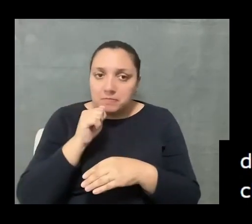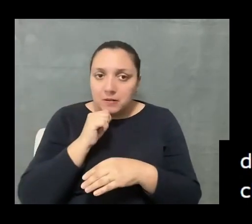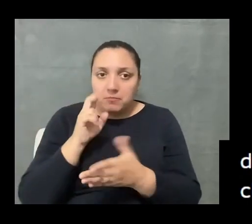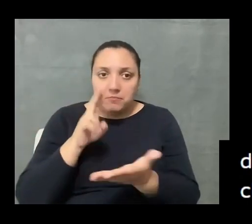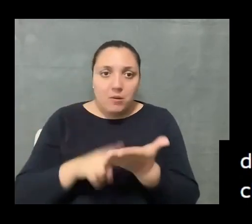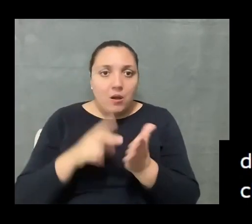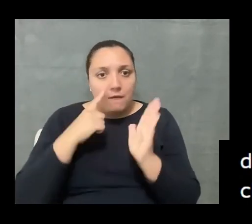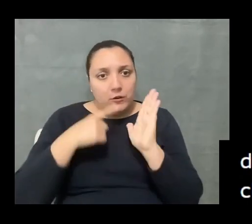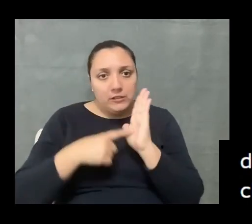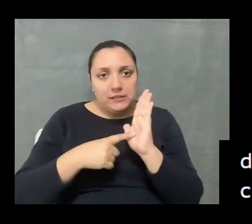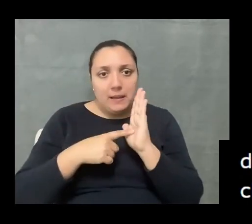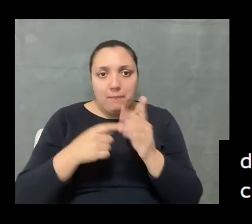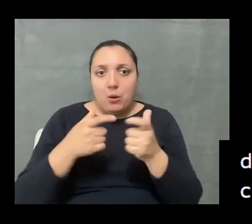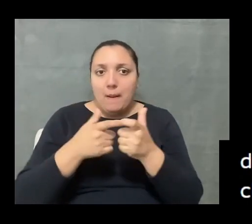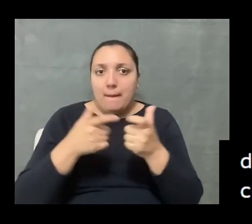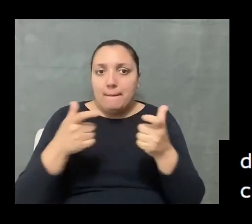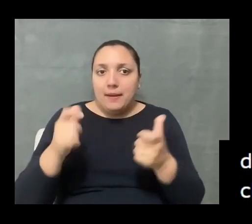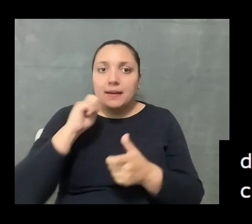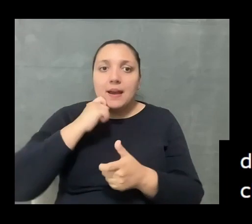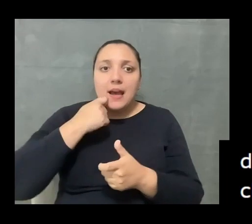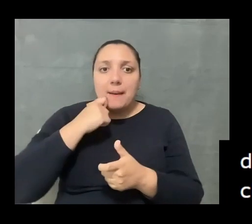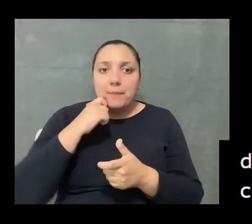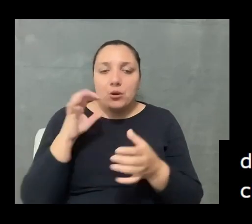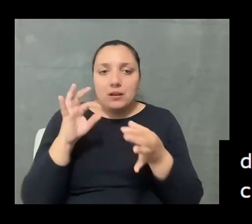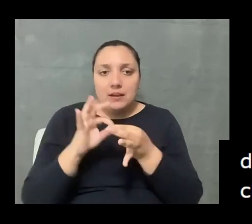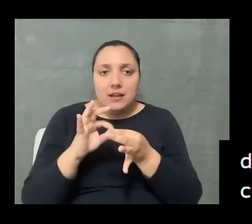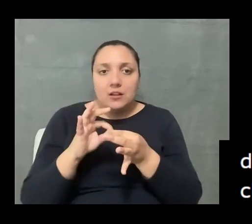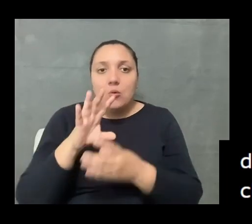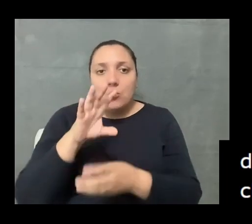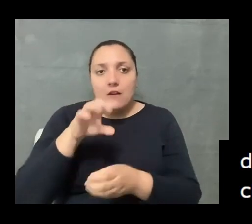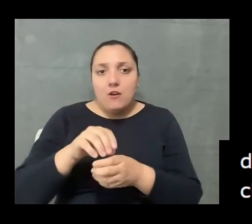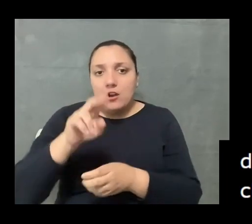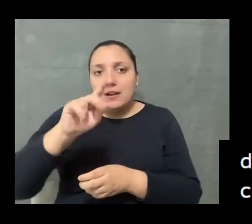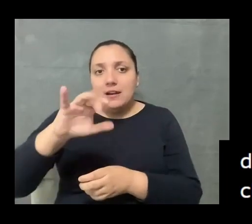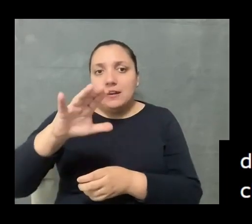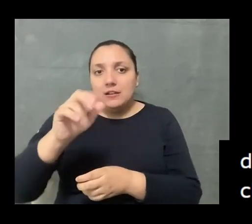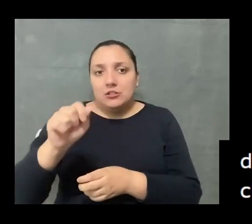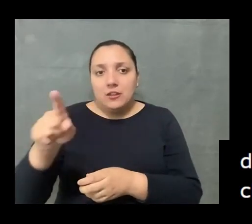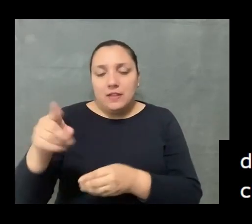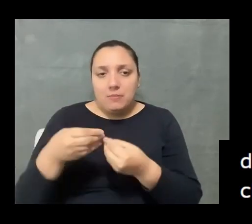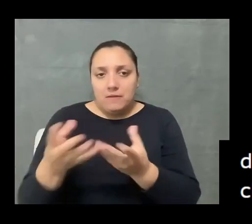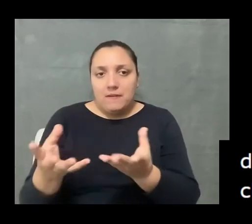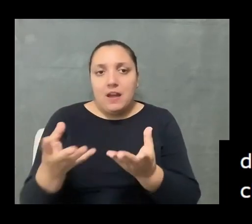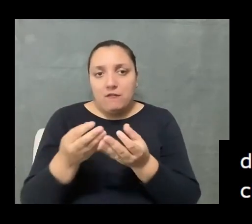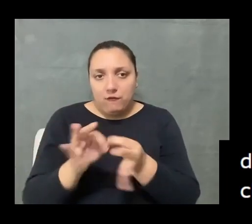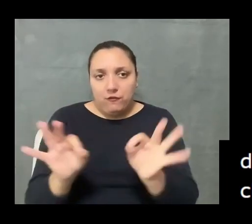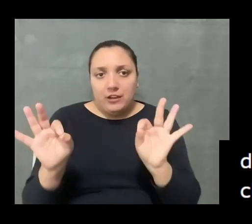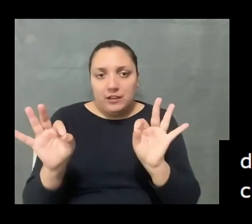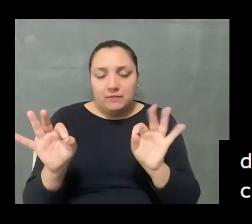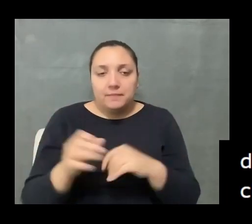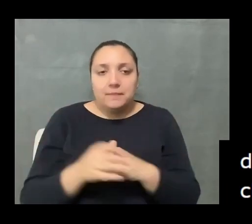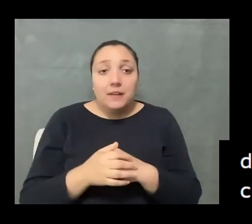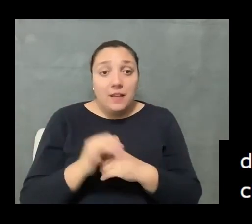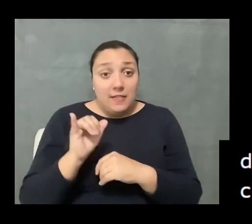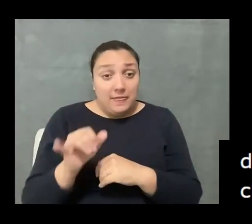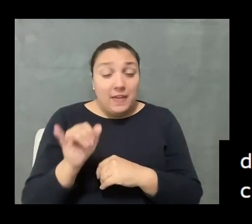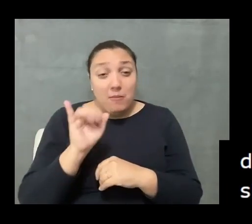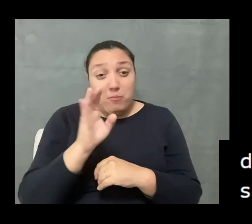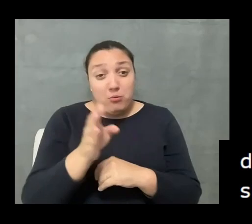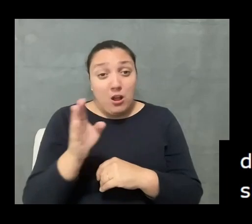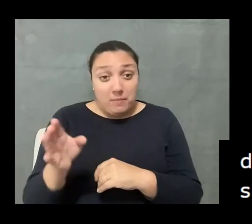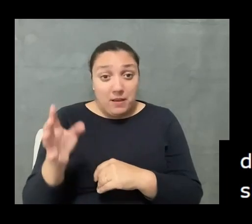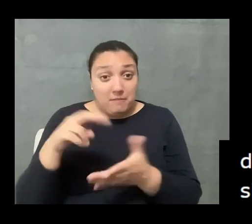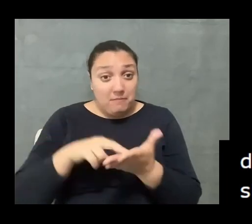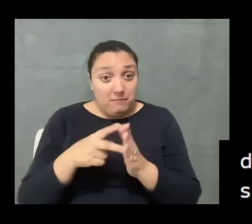Connect, which provides residents of NYCHA with free high-speed broadband. This baseline broadband connection provides NYCHA residents